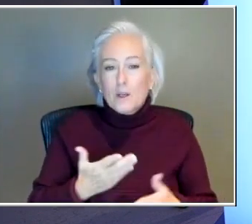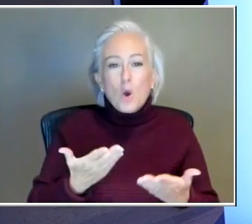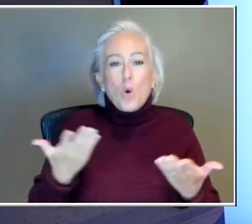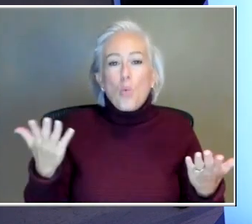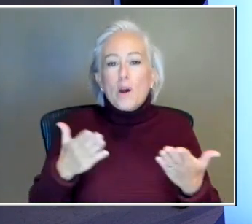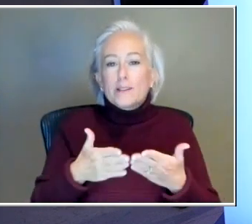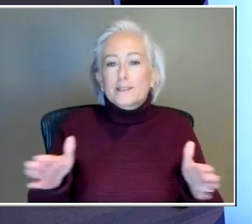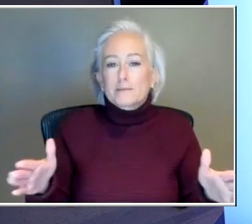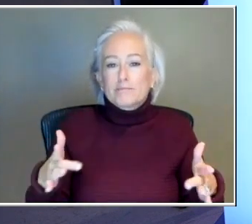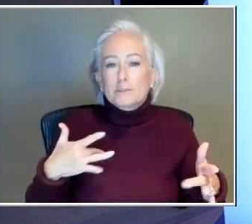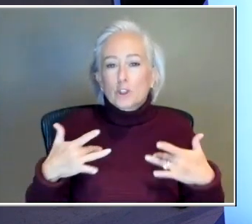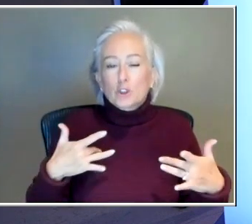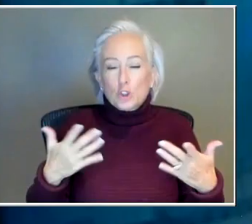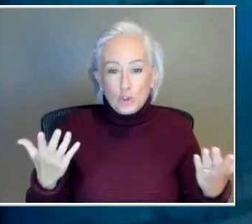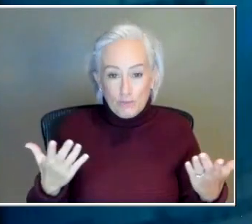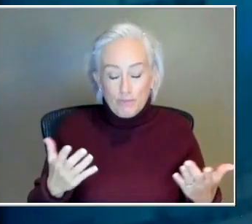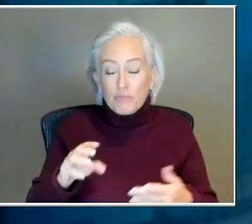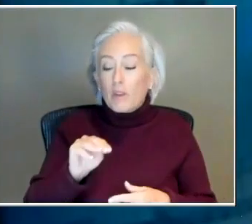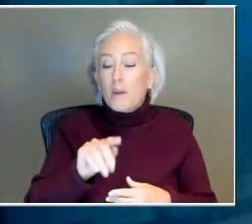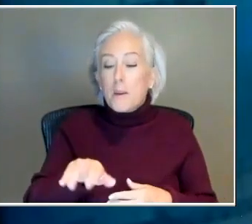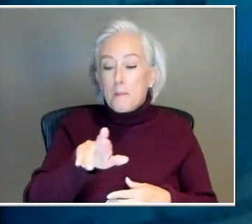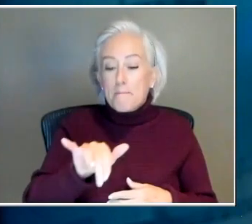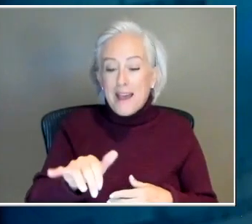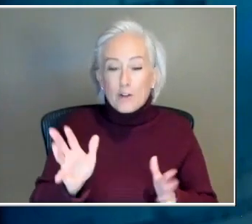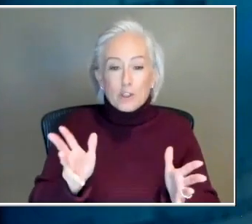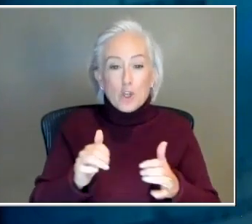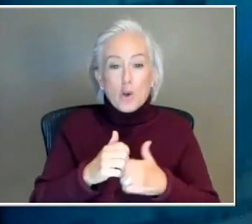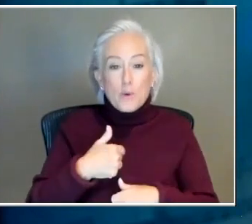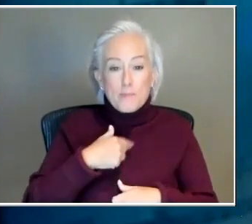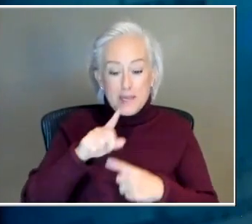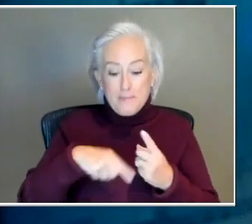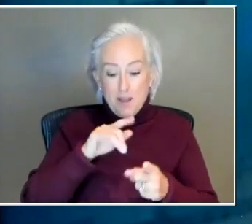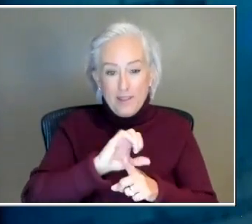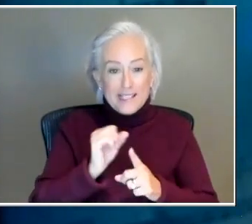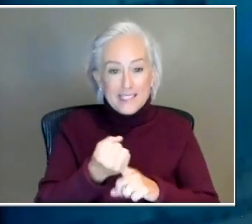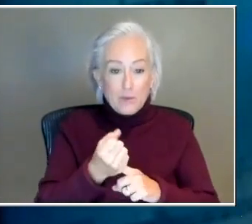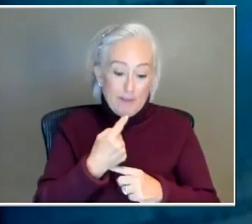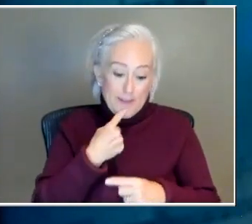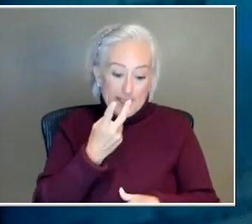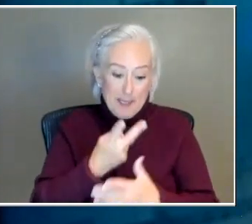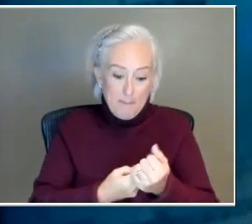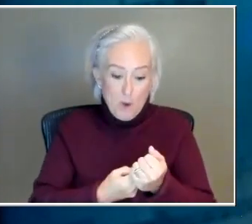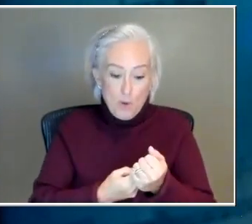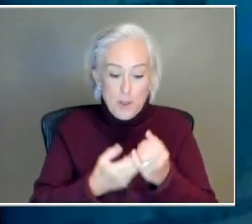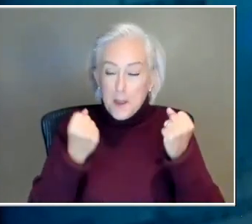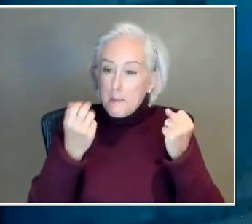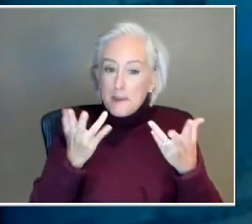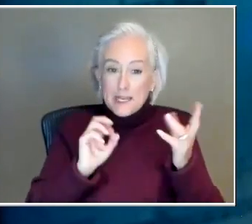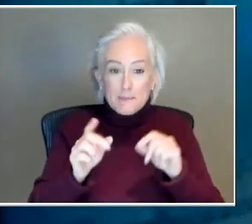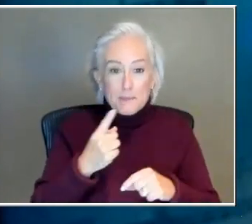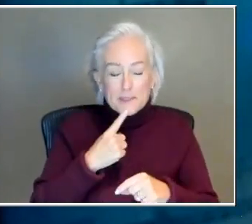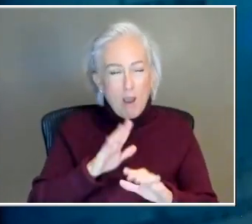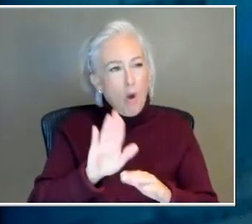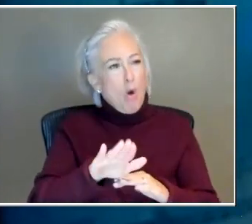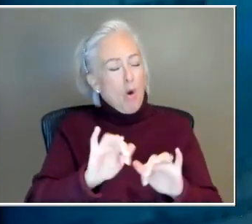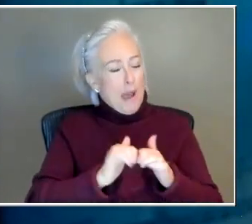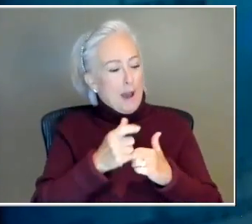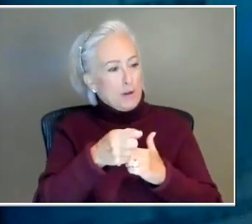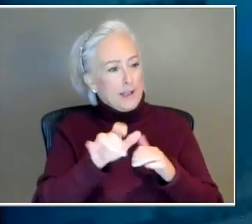what Mallory says too, but when women talk to me about those situations, they say it's both. They say people are like, how can you do this? Are you sure you can do it safely? Is this going